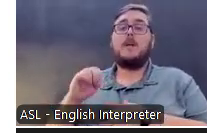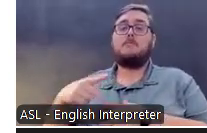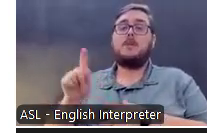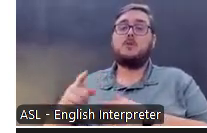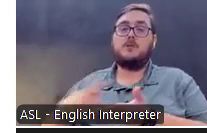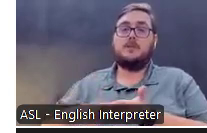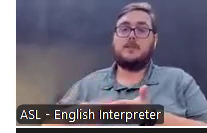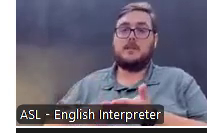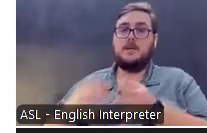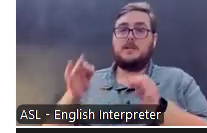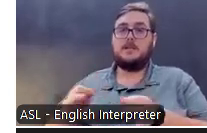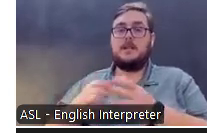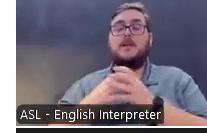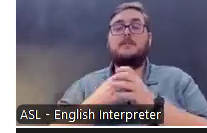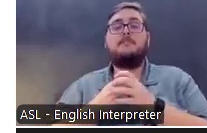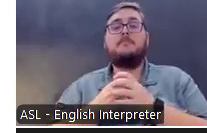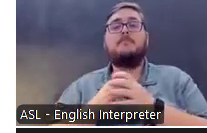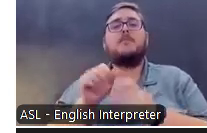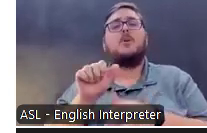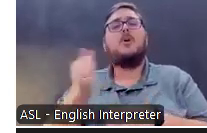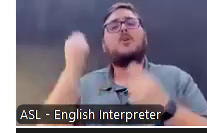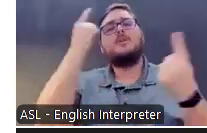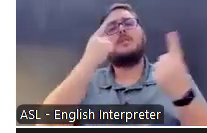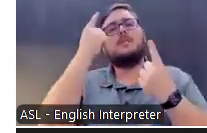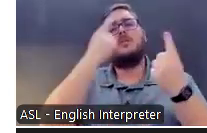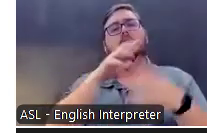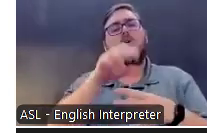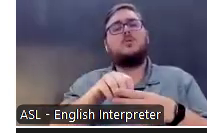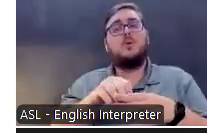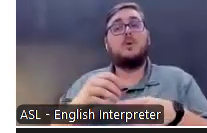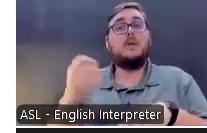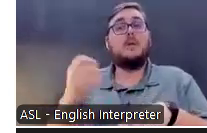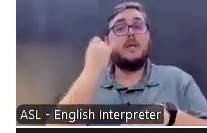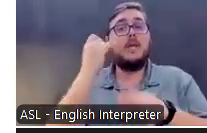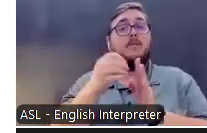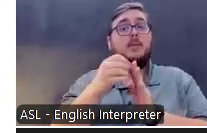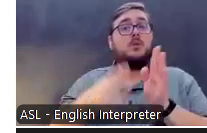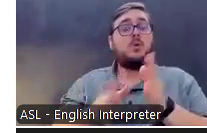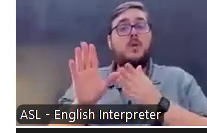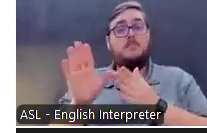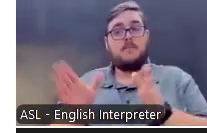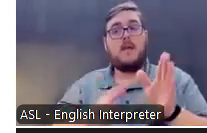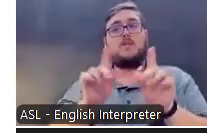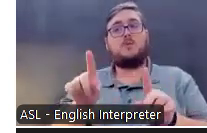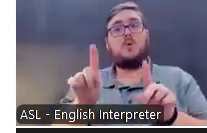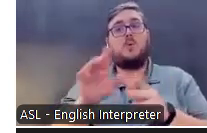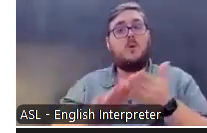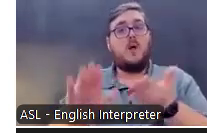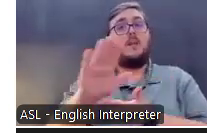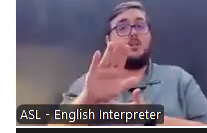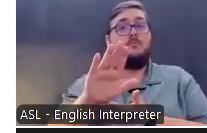Some other considerations can also include if the student plans to attend post-secondary education, so